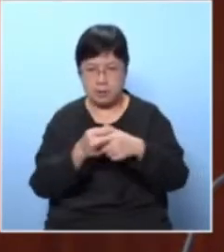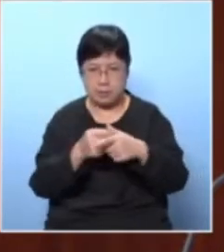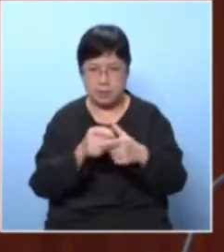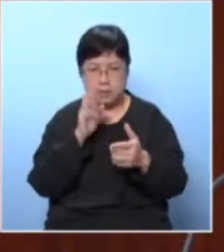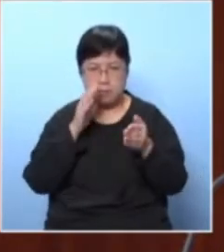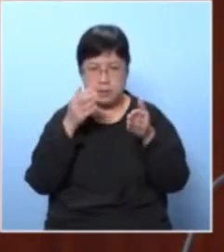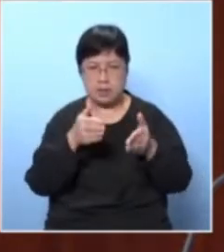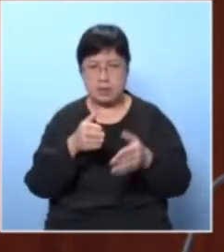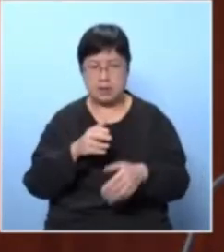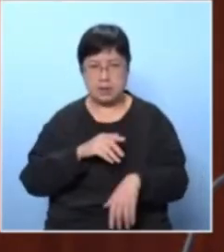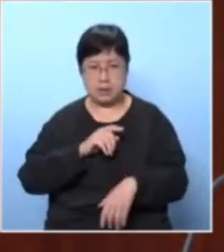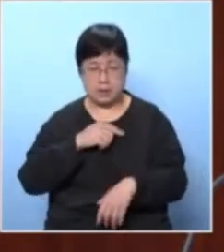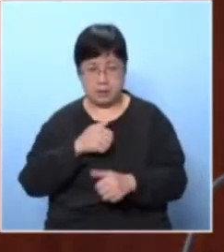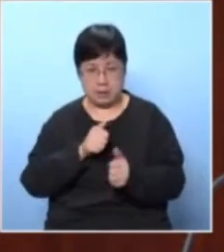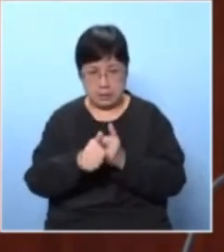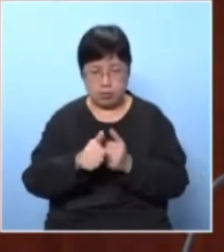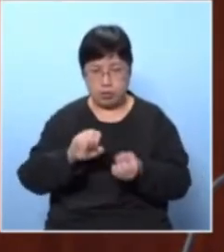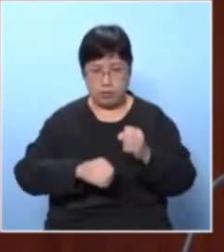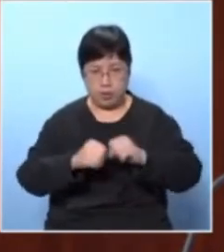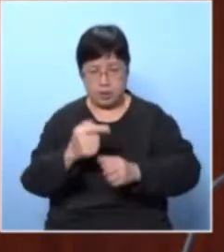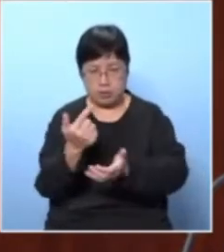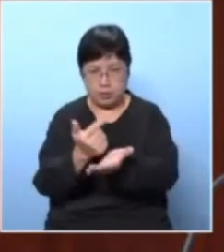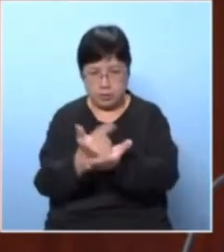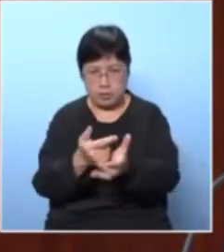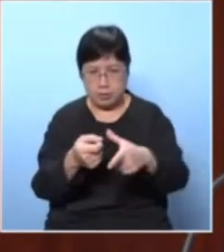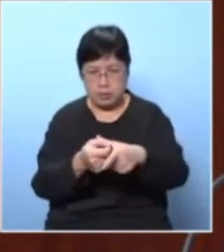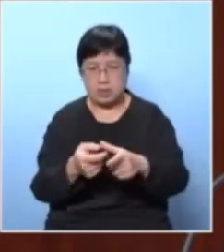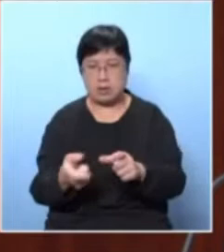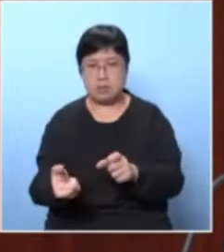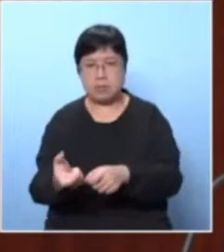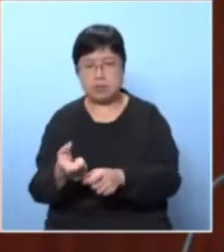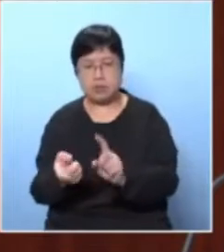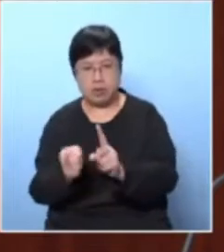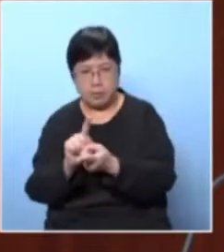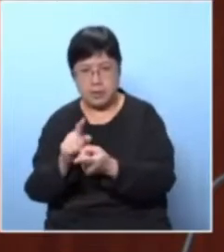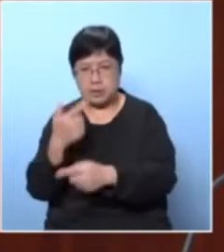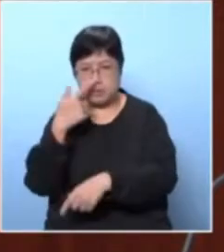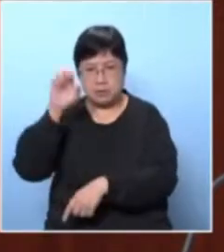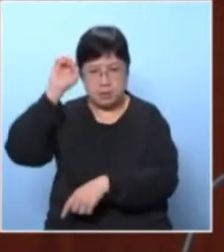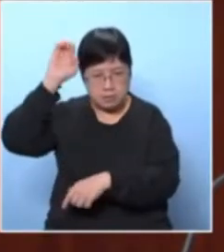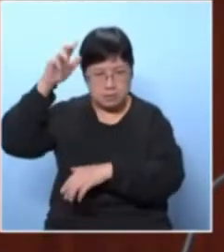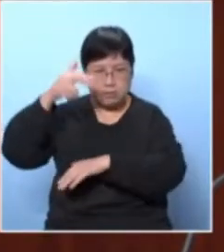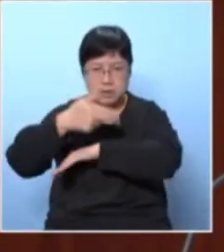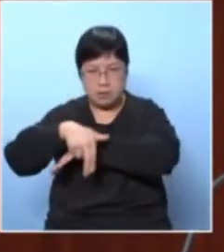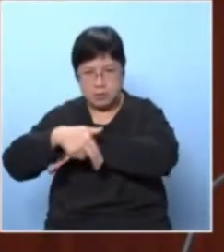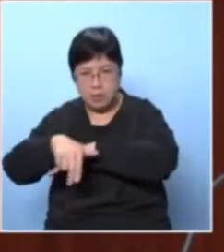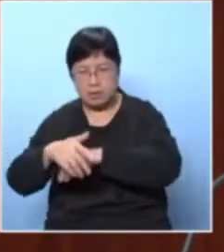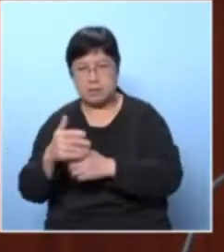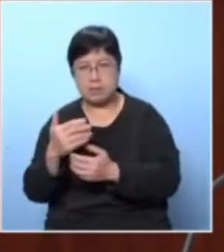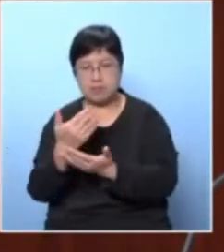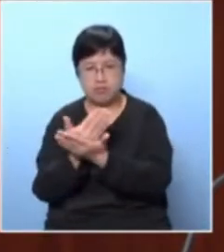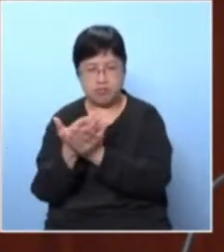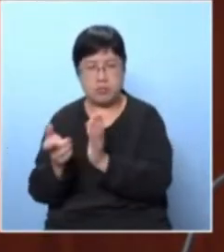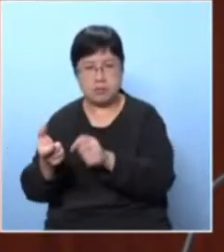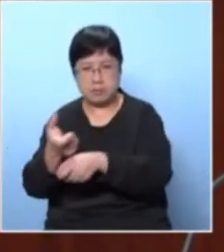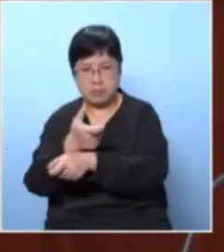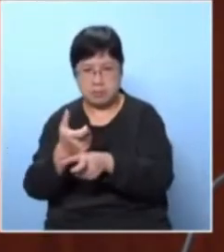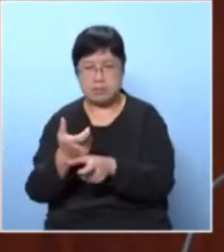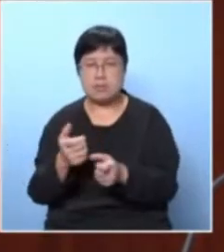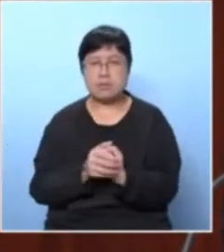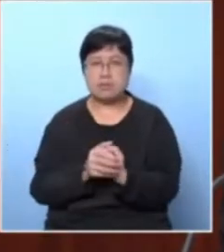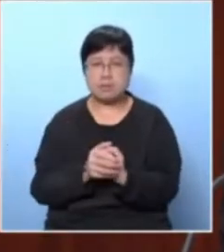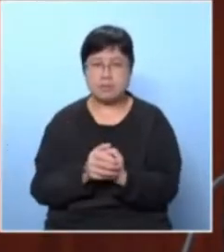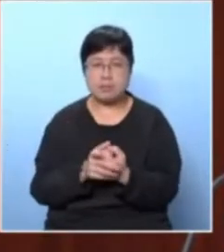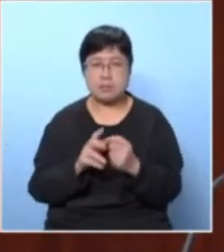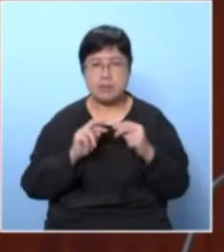competition. 12 for enterprises. The government will continue its endeavors to attract enterprises, particularly those pertinent to